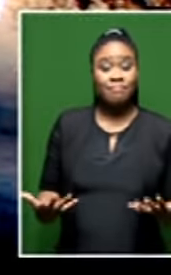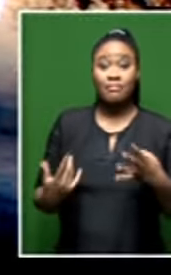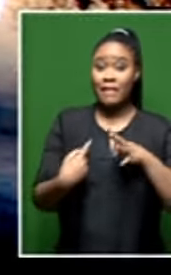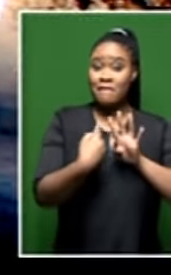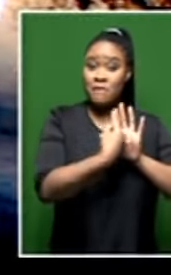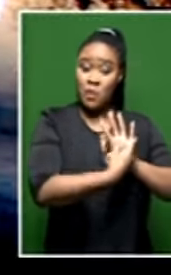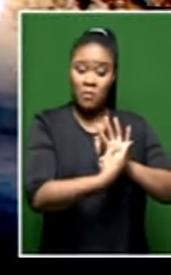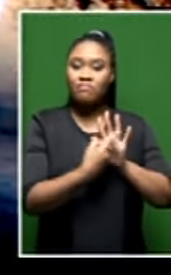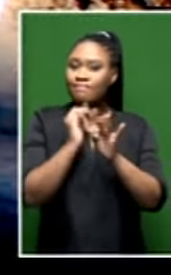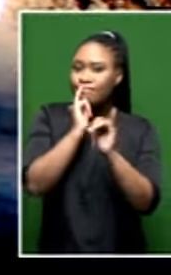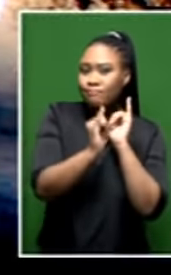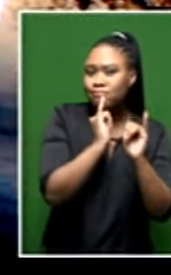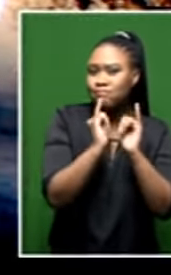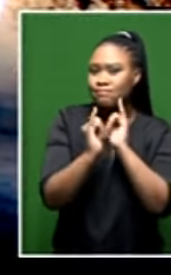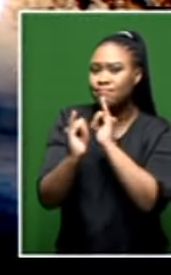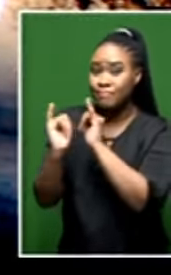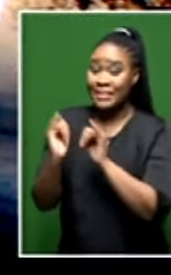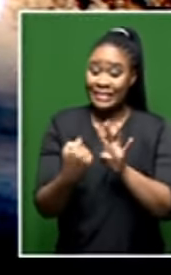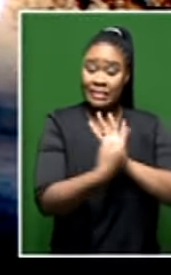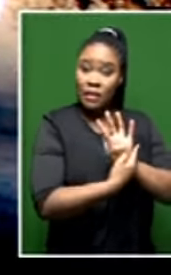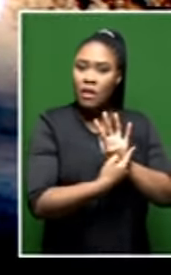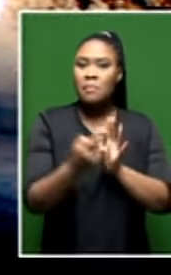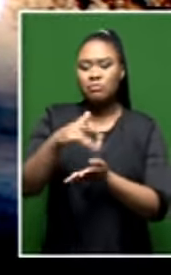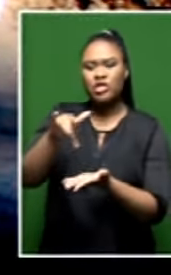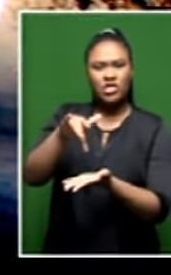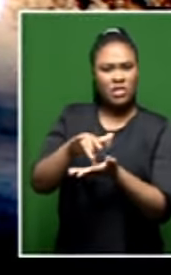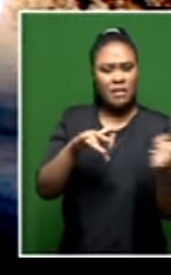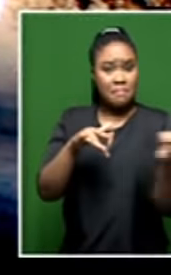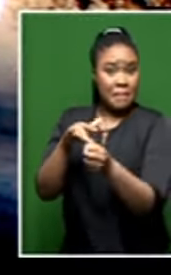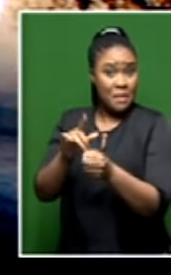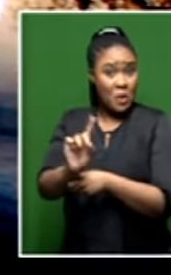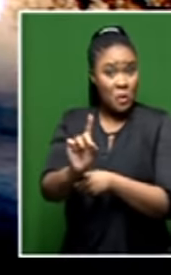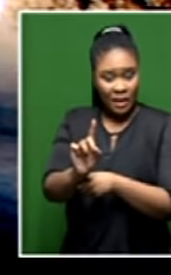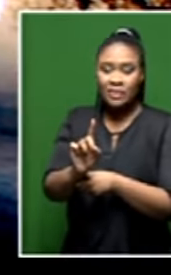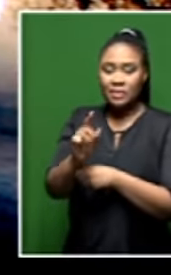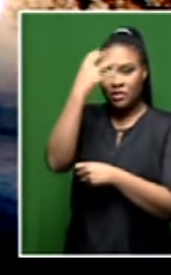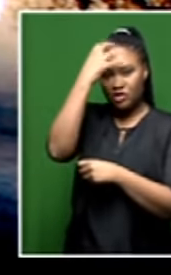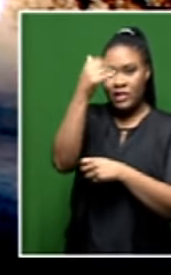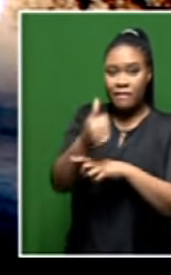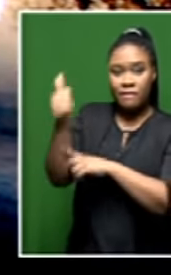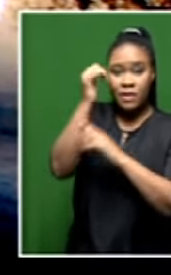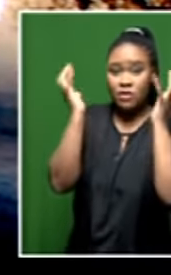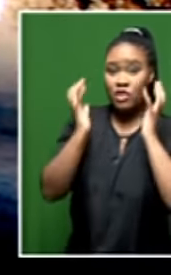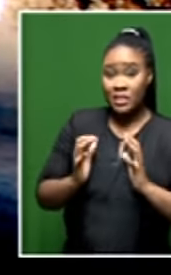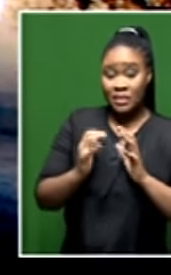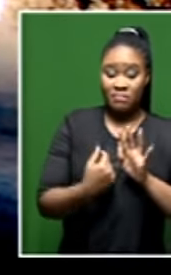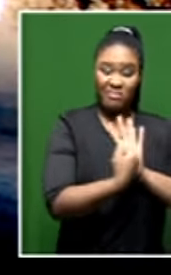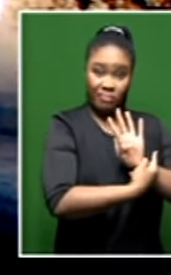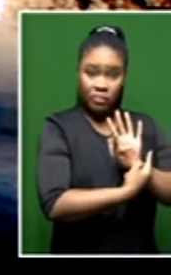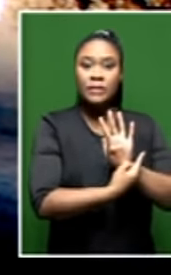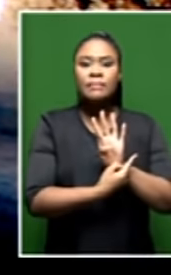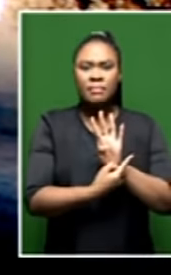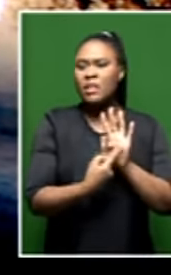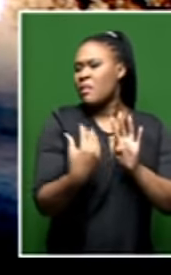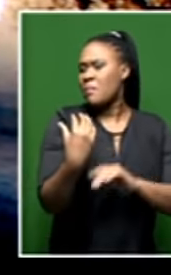Interviews of the four candidates who have been shortlisted for the Chief Justice position will start today. The incoming incumbent will